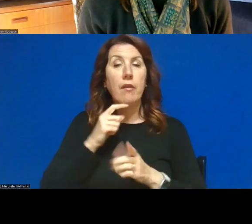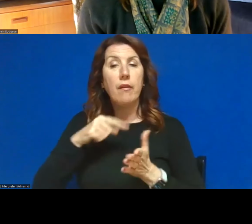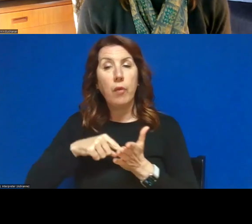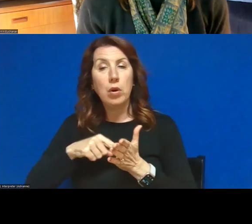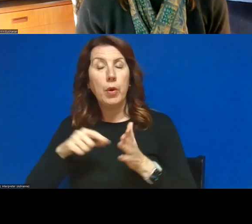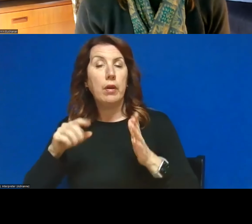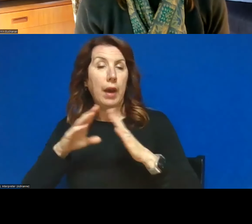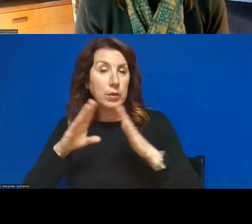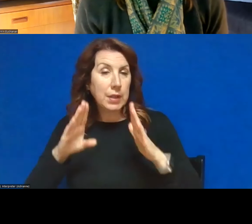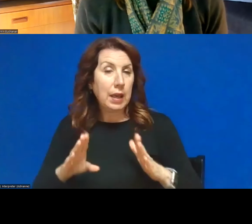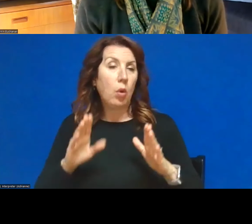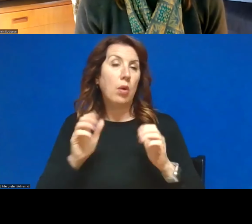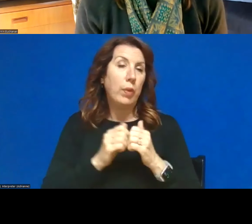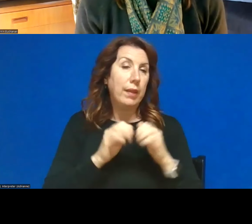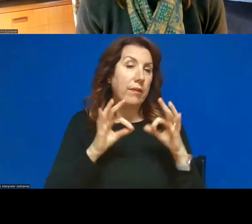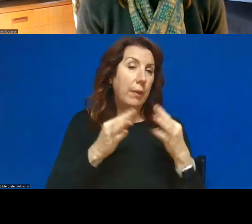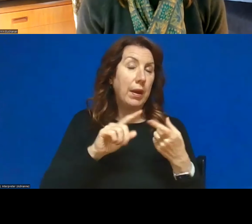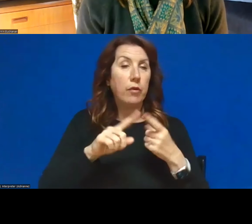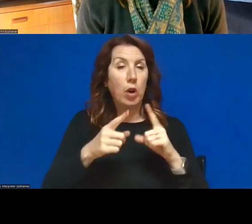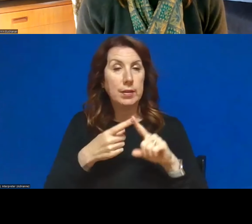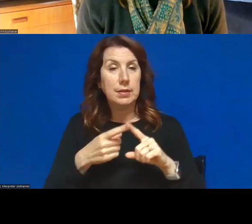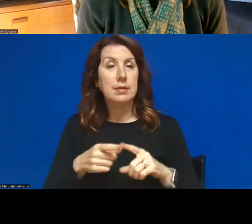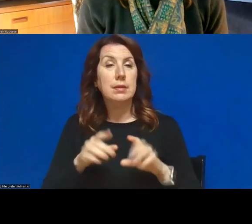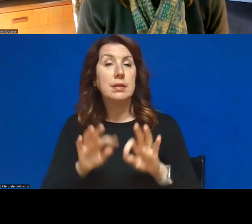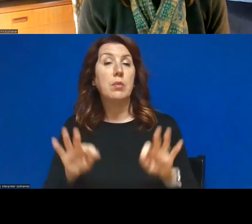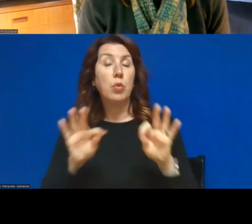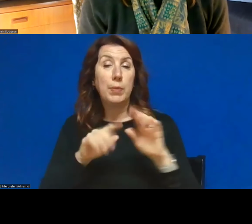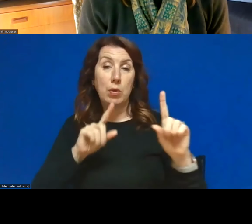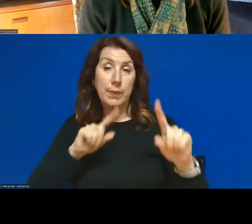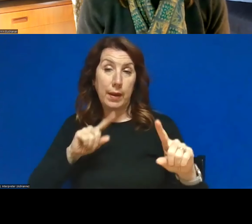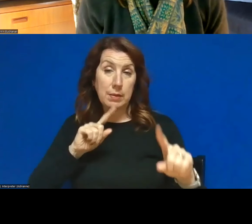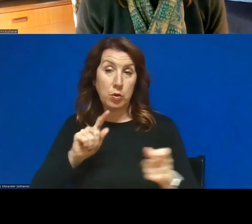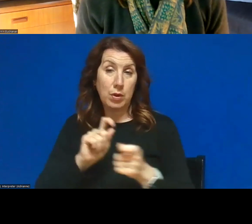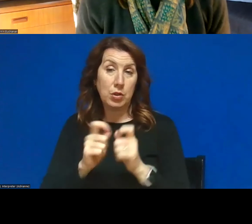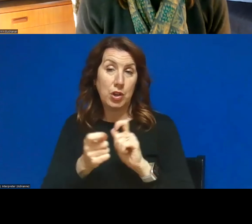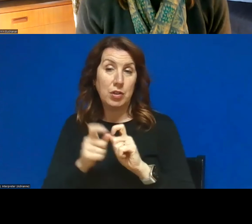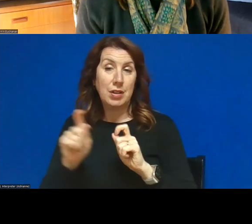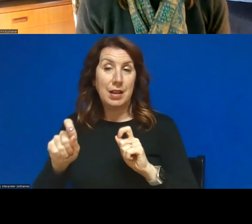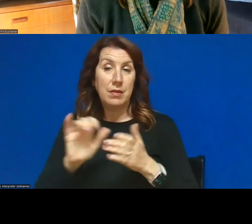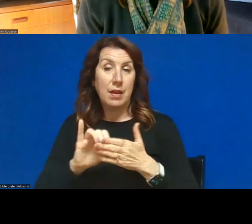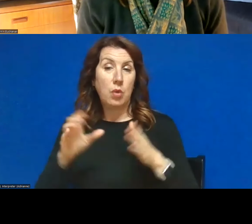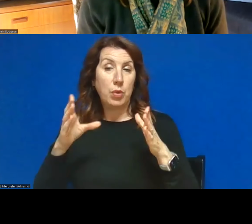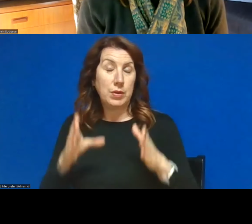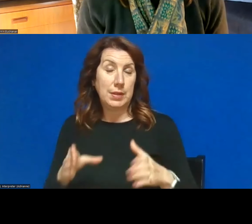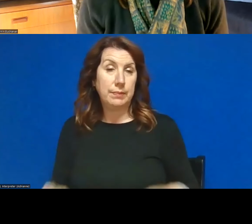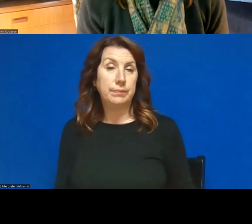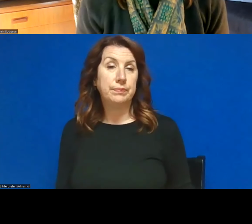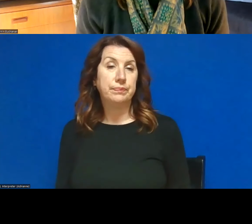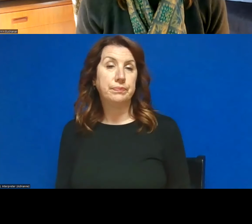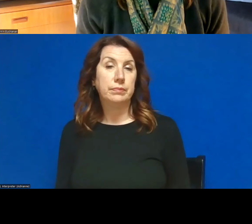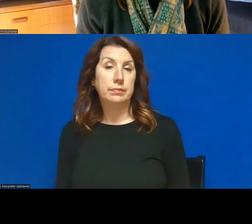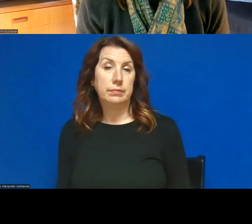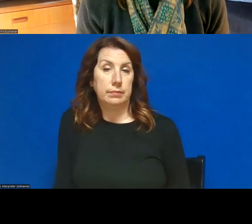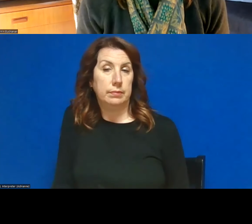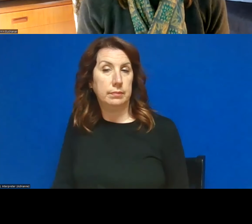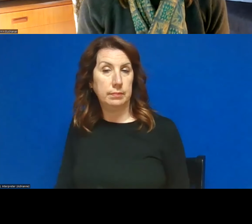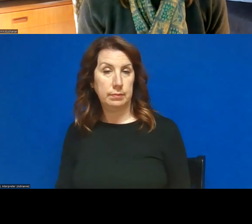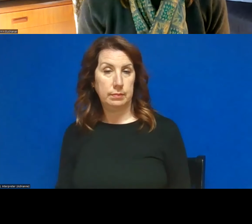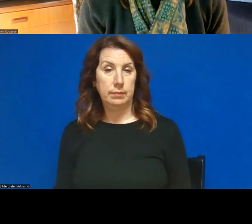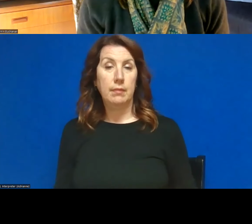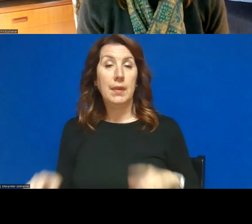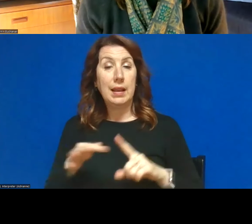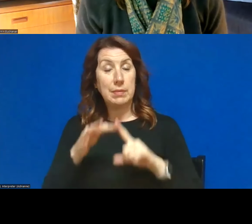family and friends. It's important that the care plan be responsive also to the changing needs of the individual, especially as they stabilize and